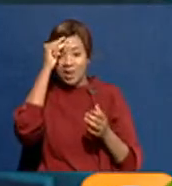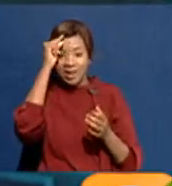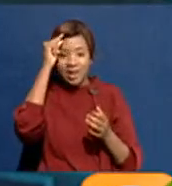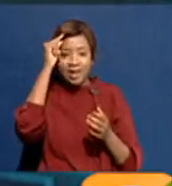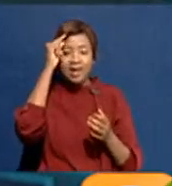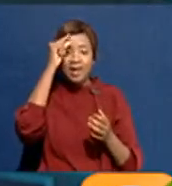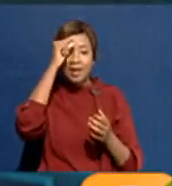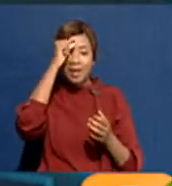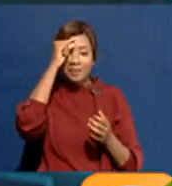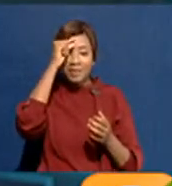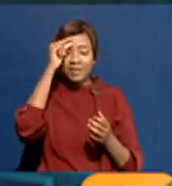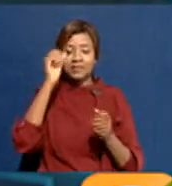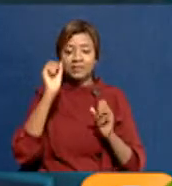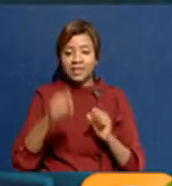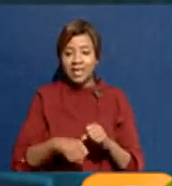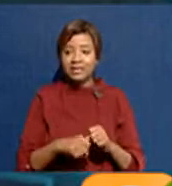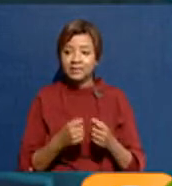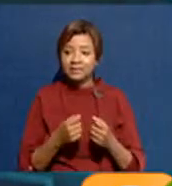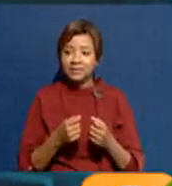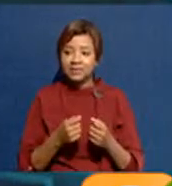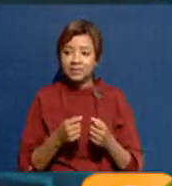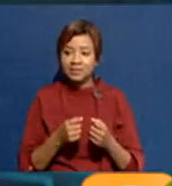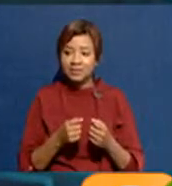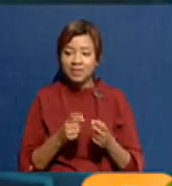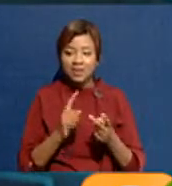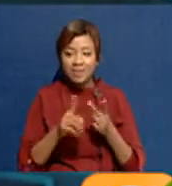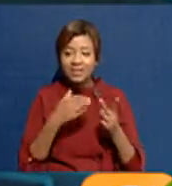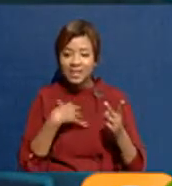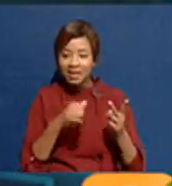the Gavi. Yeah, Gavi